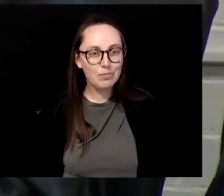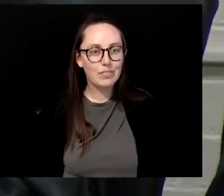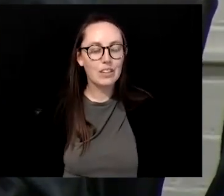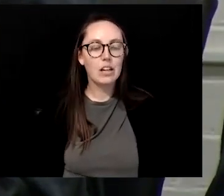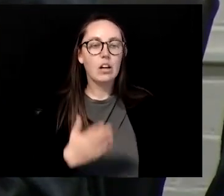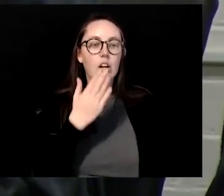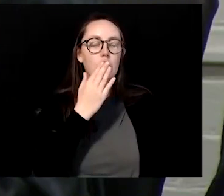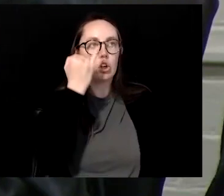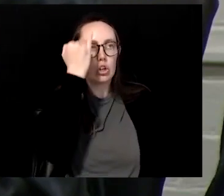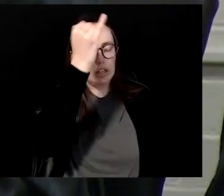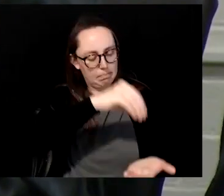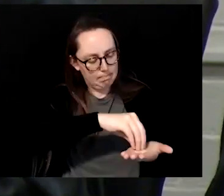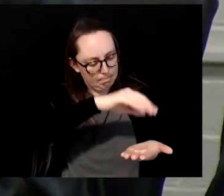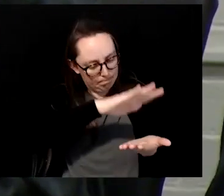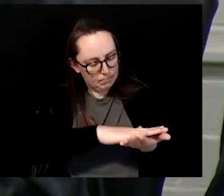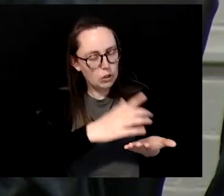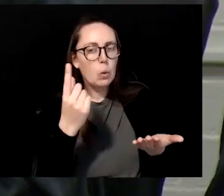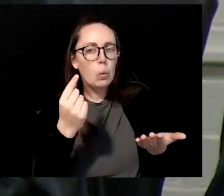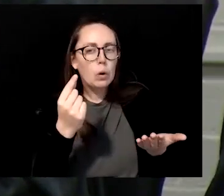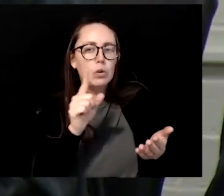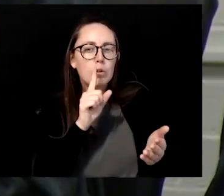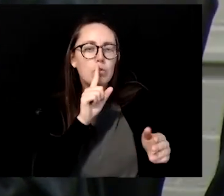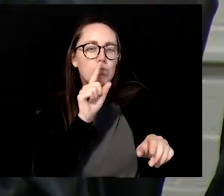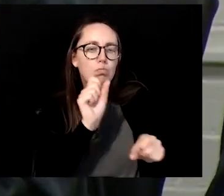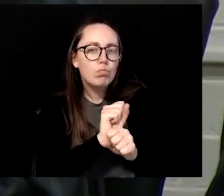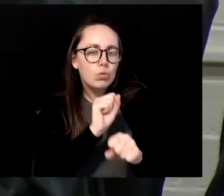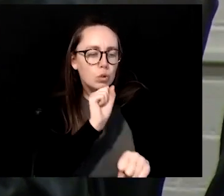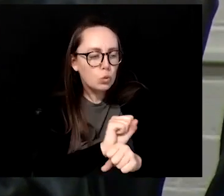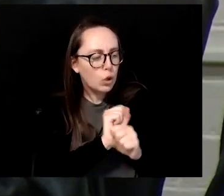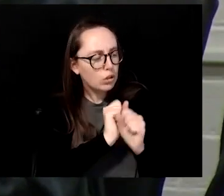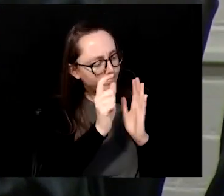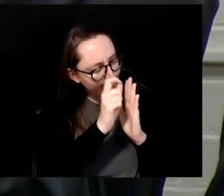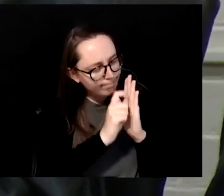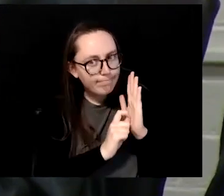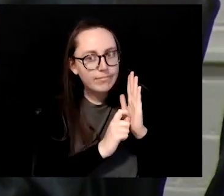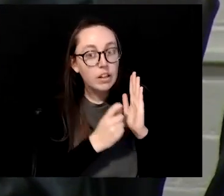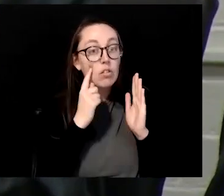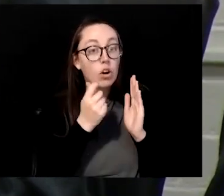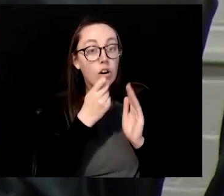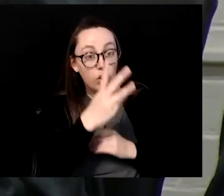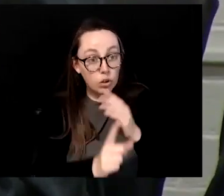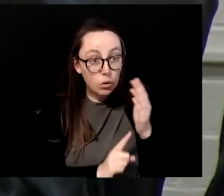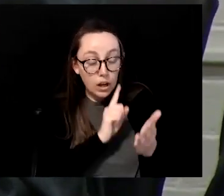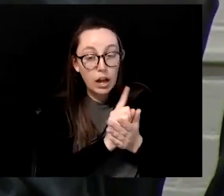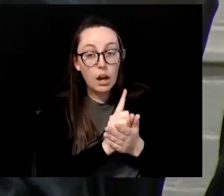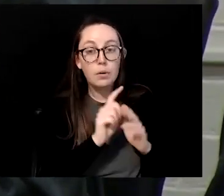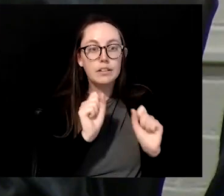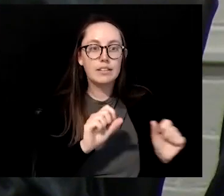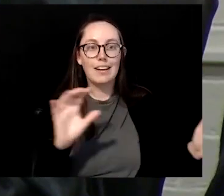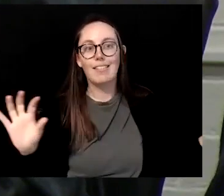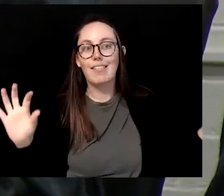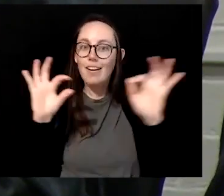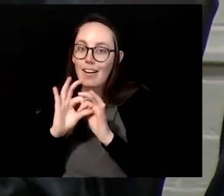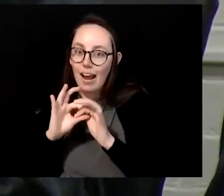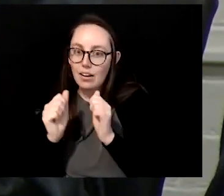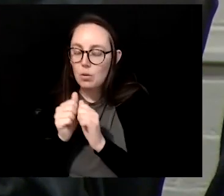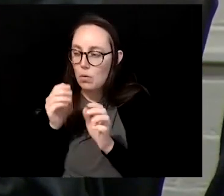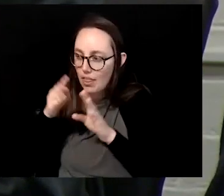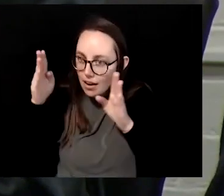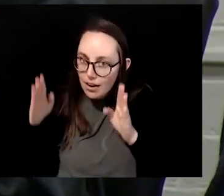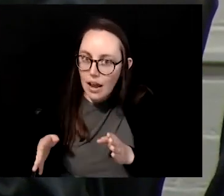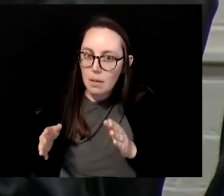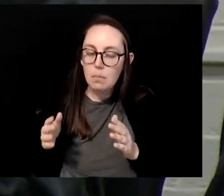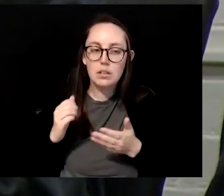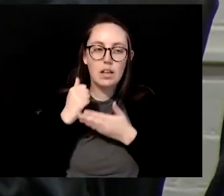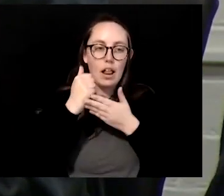connect with other elected neighbors to try and guide the town thoughtfully and with integrity it's